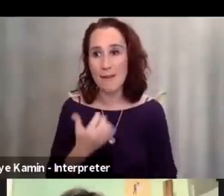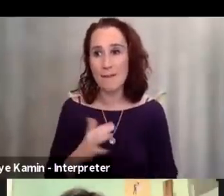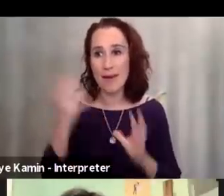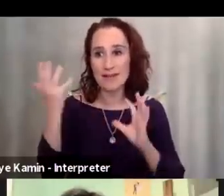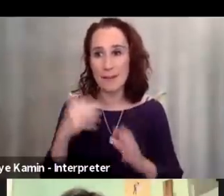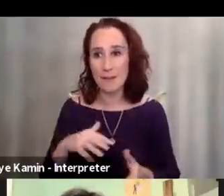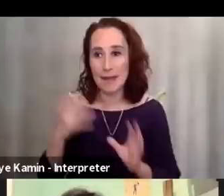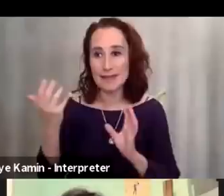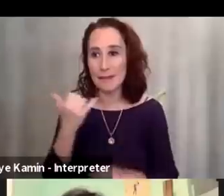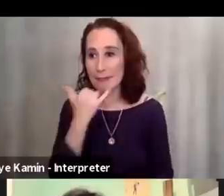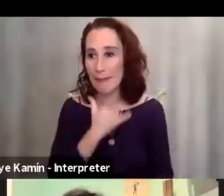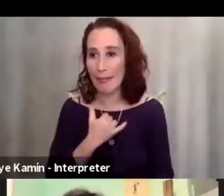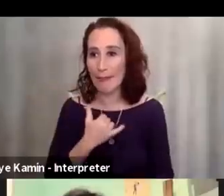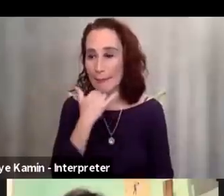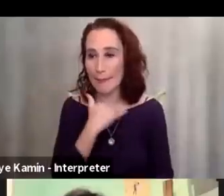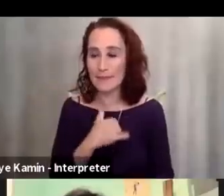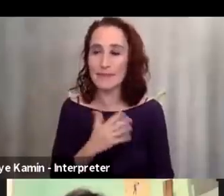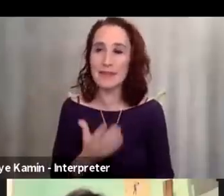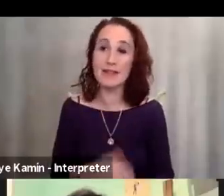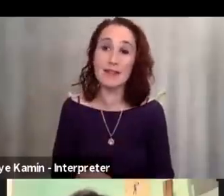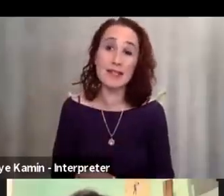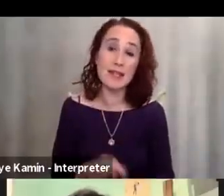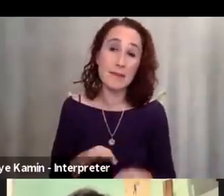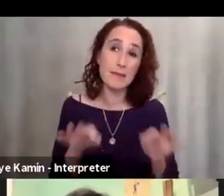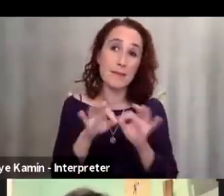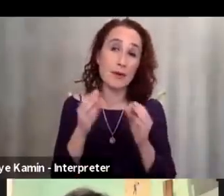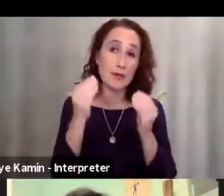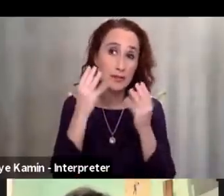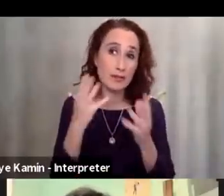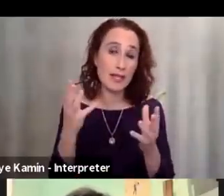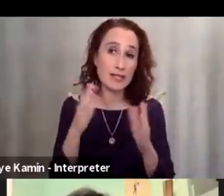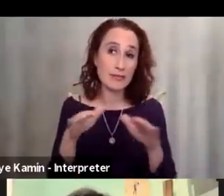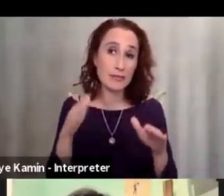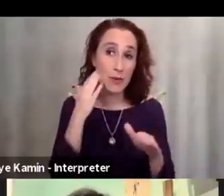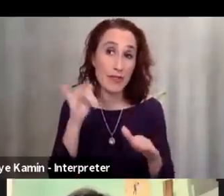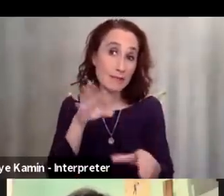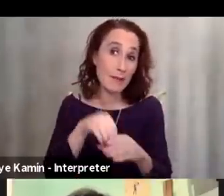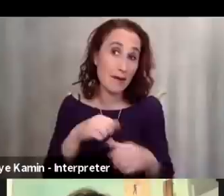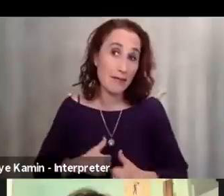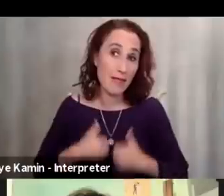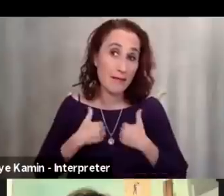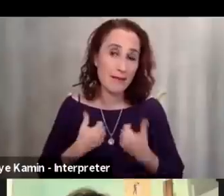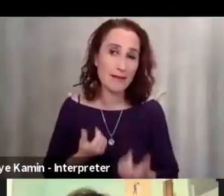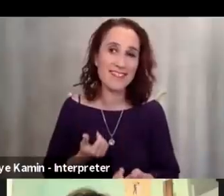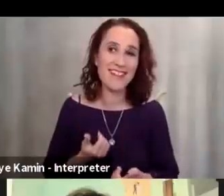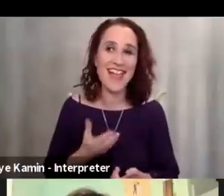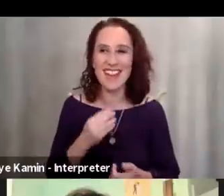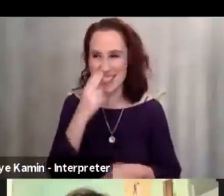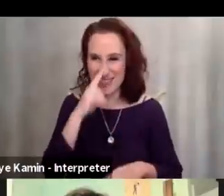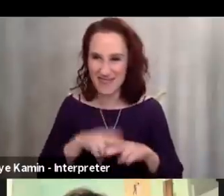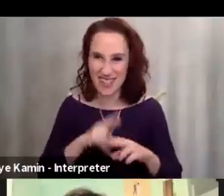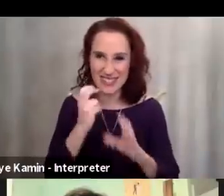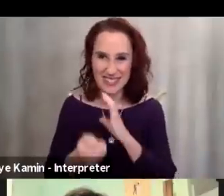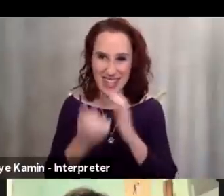And it's important to let them know that's the part of it. But also, like, you know, how much fun it is to get into